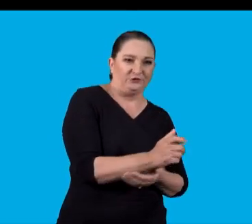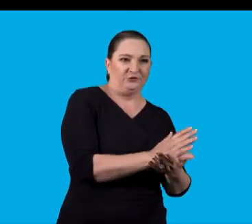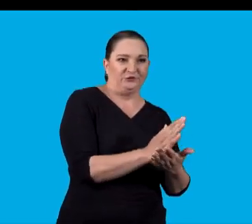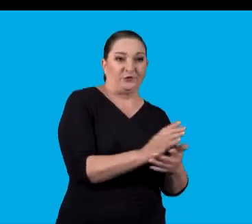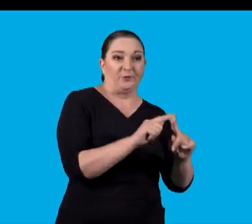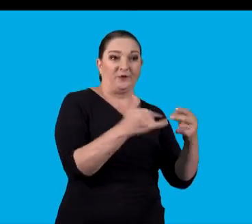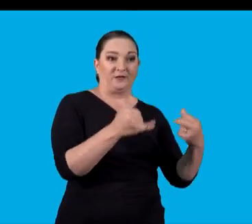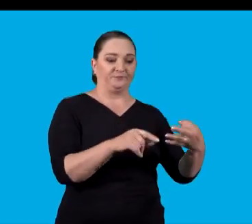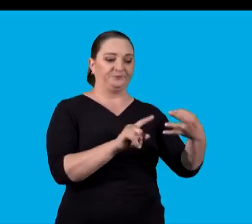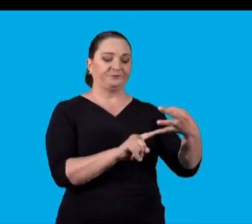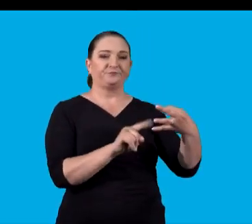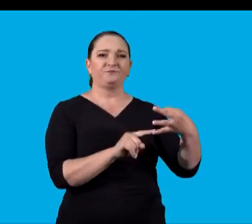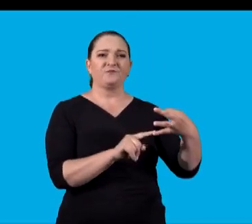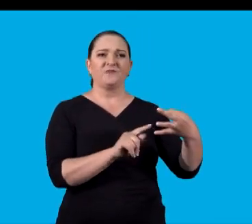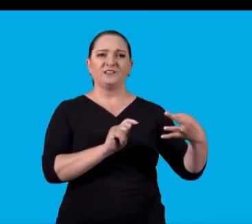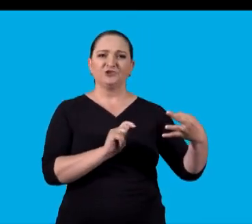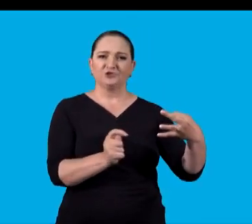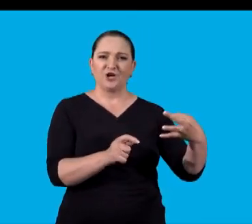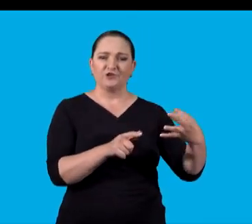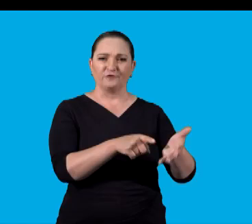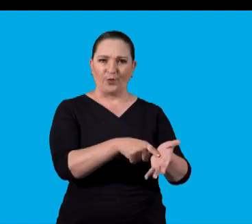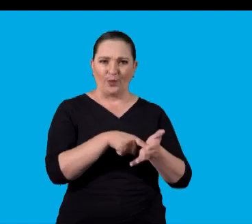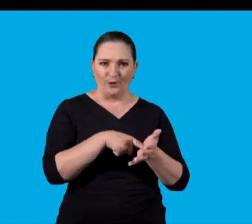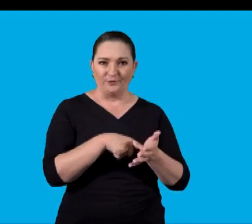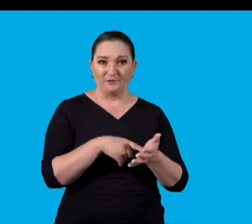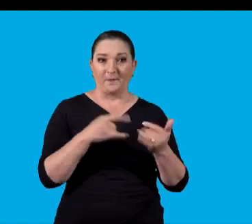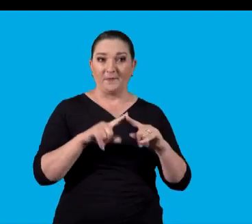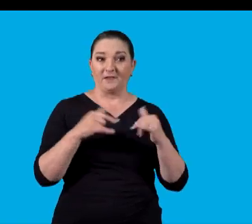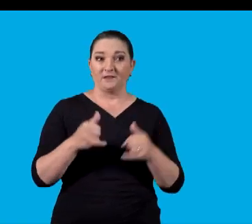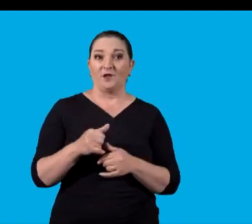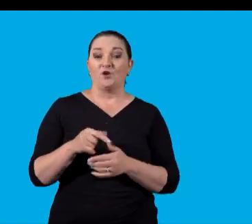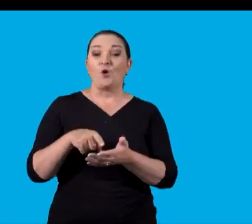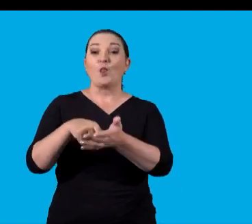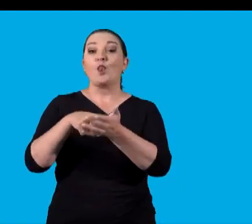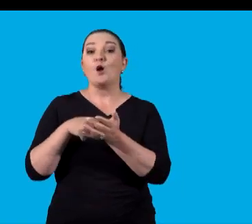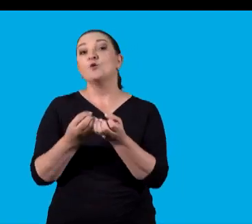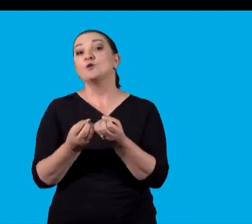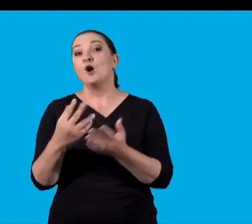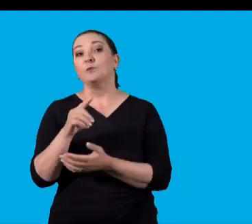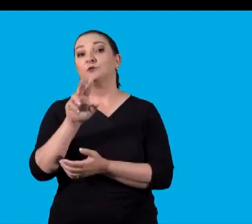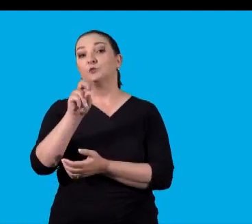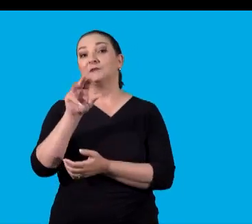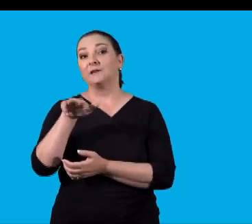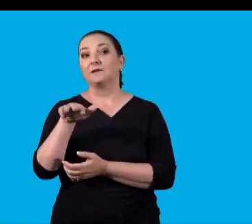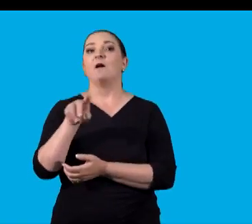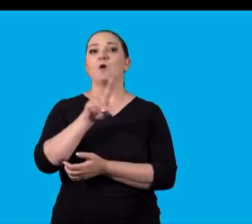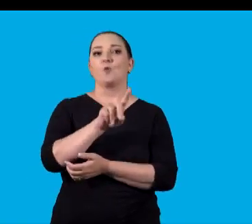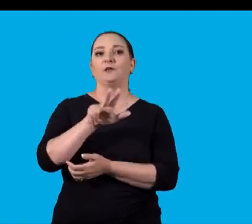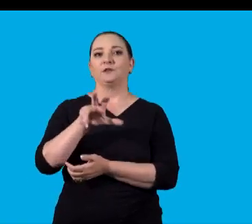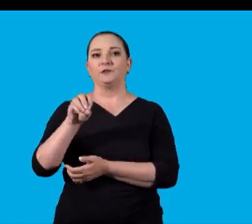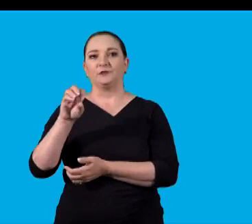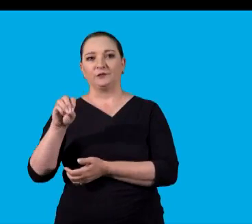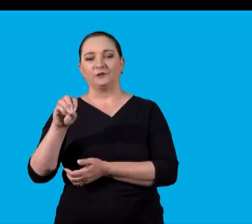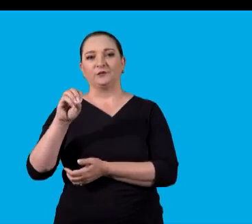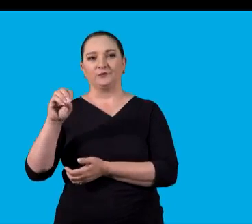loan. You can see here in 2019 that our loan was 1.2 million. But in 2020, our loan is now 900,000. That